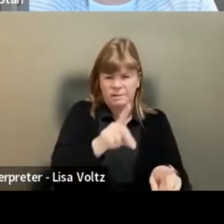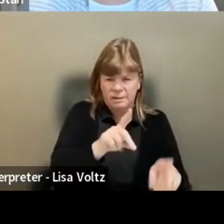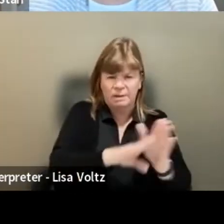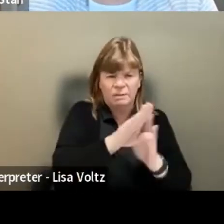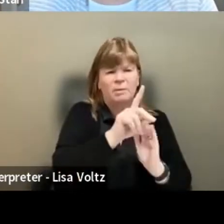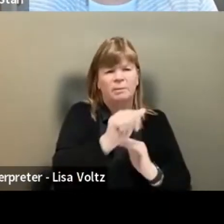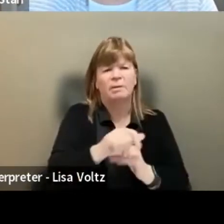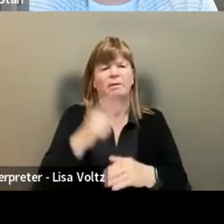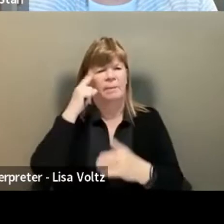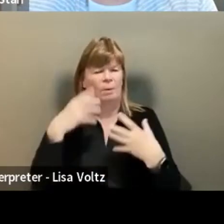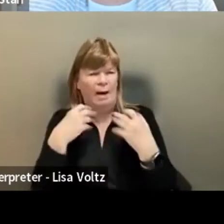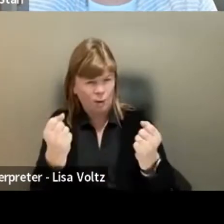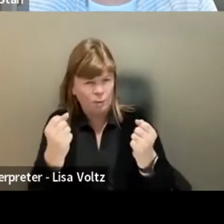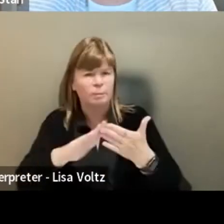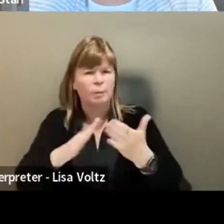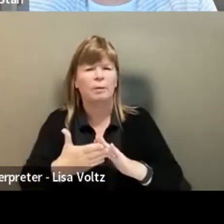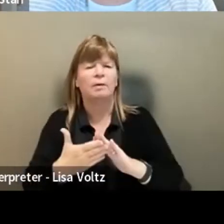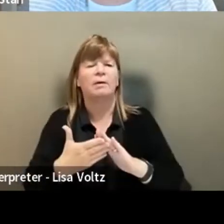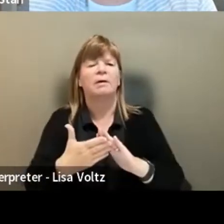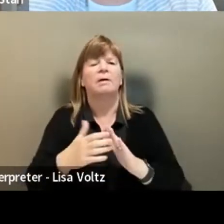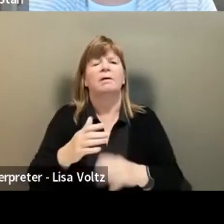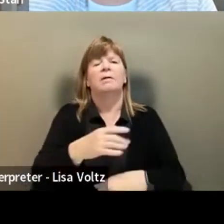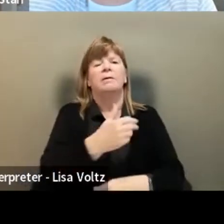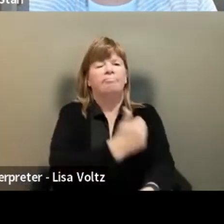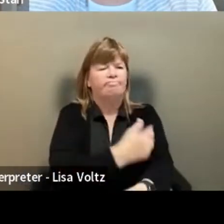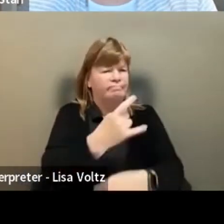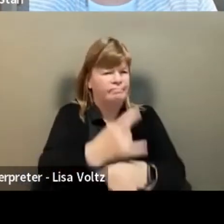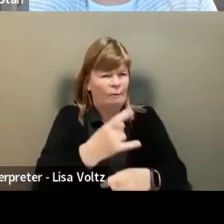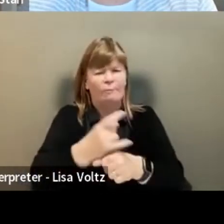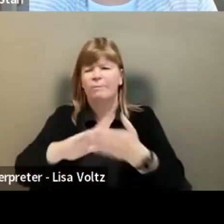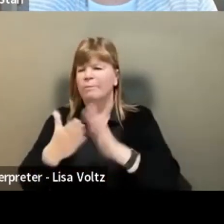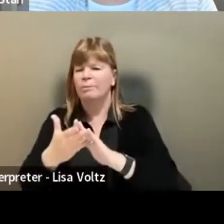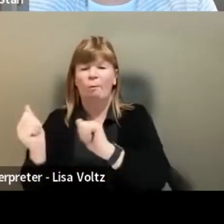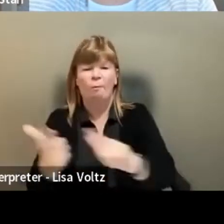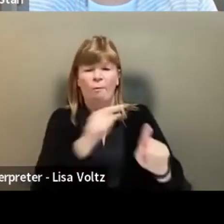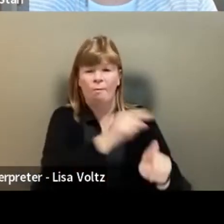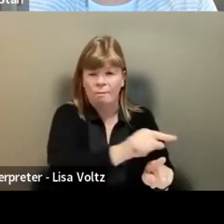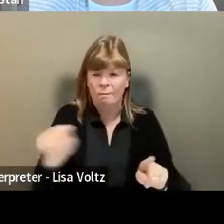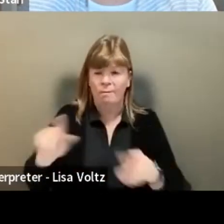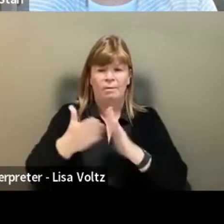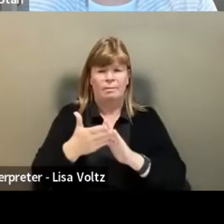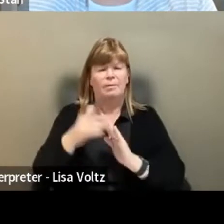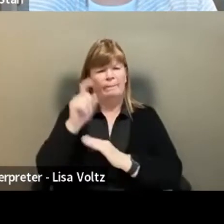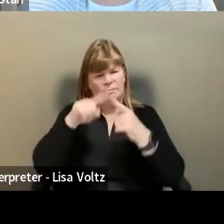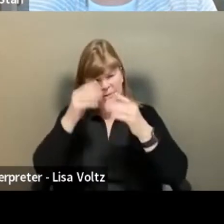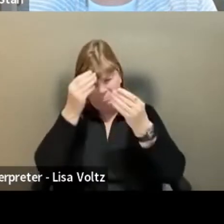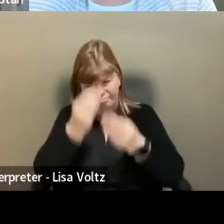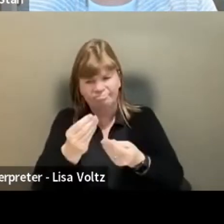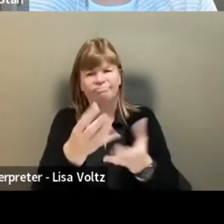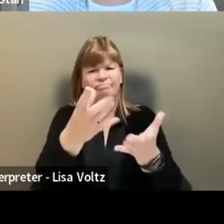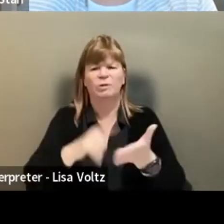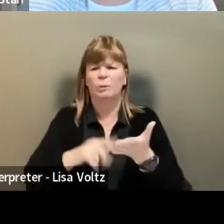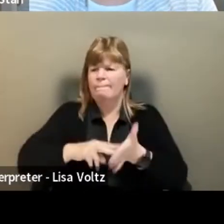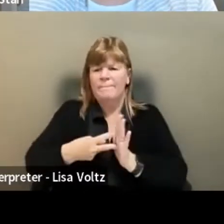health community, the substance use community. I mean, all these communities need to be educated about what TBI